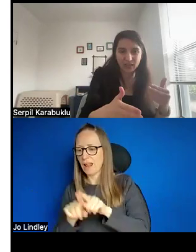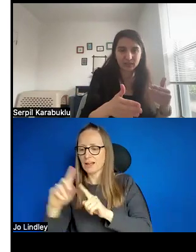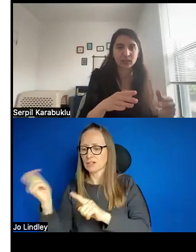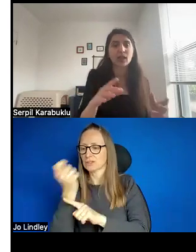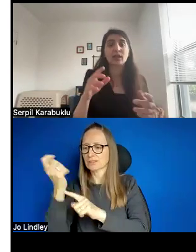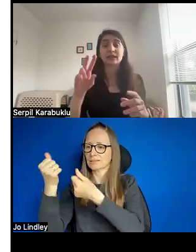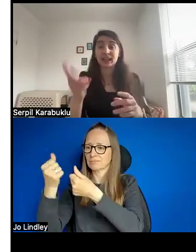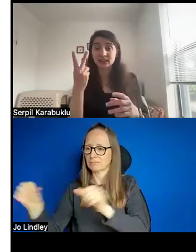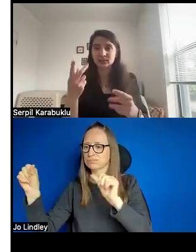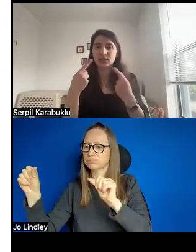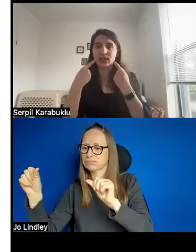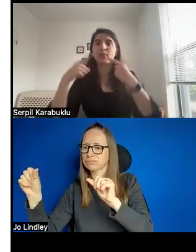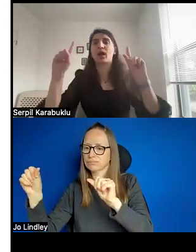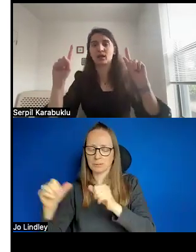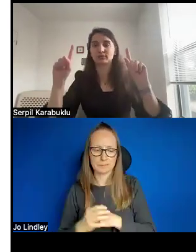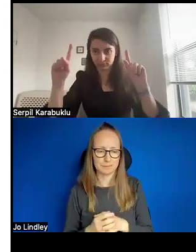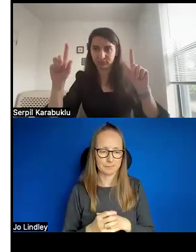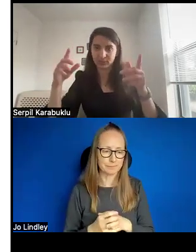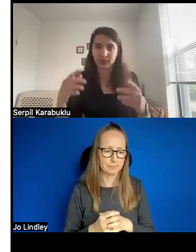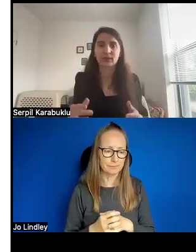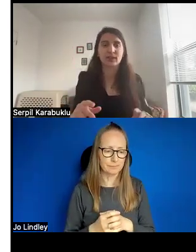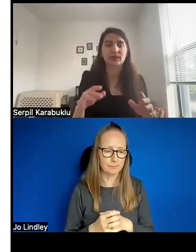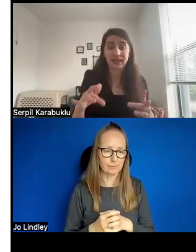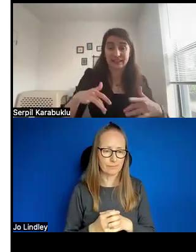conveying you that event was successful.